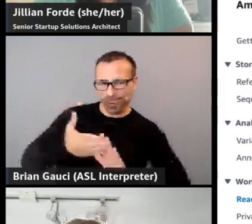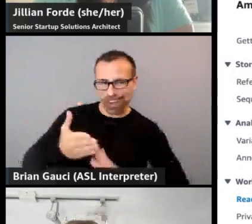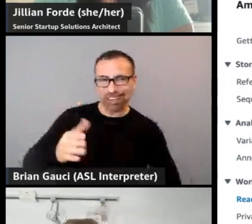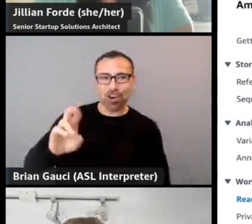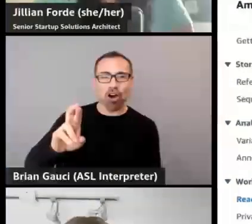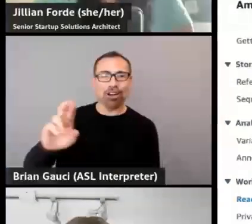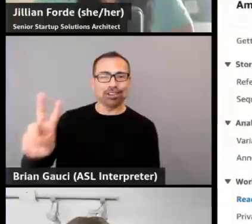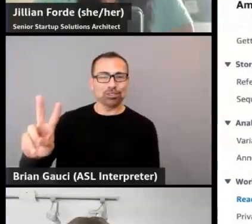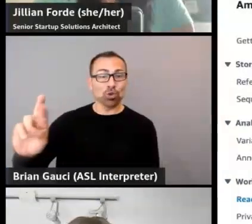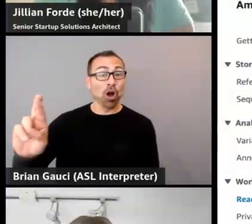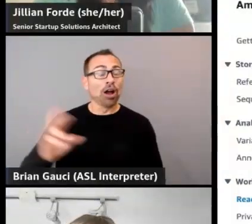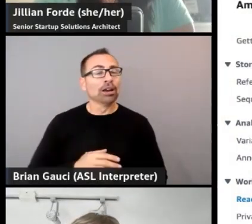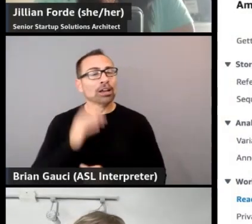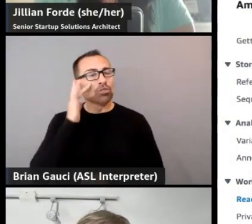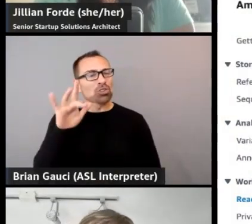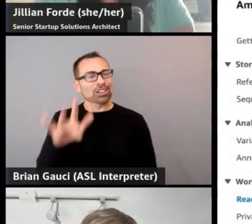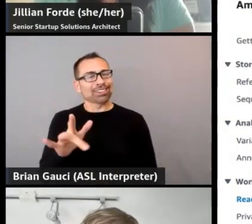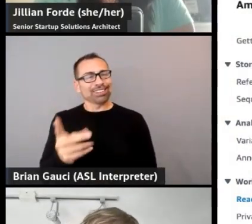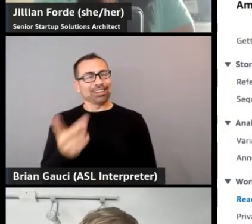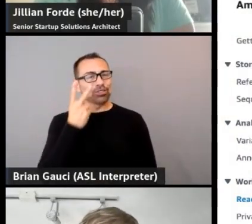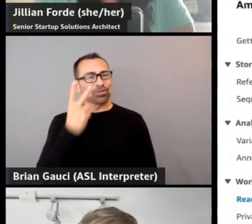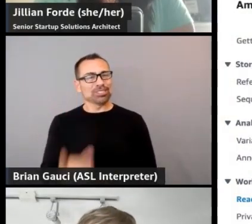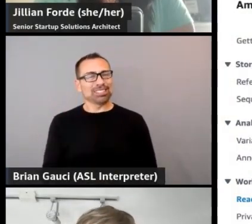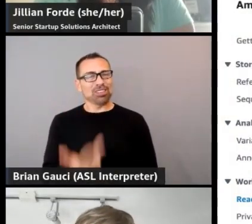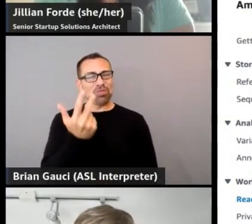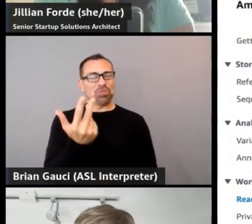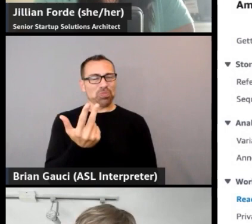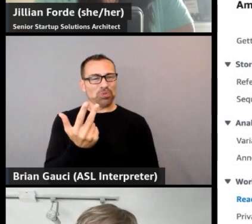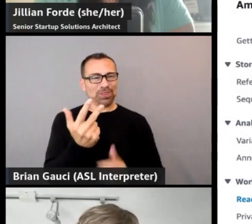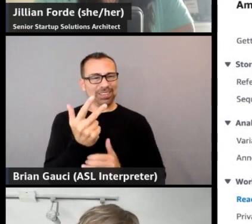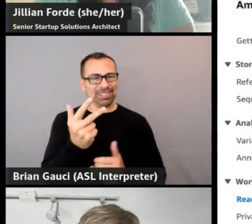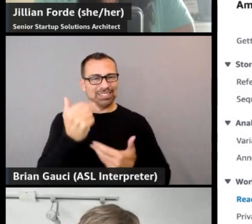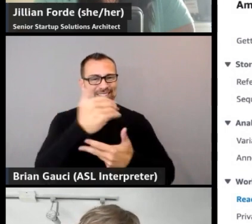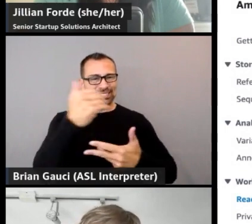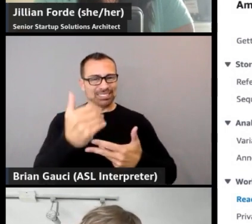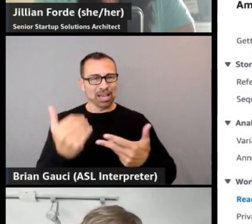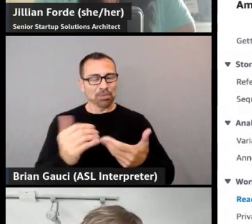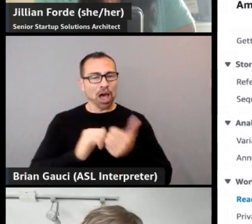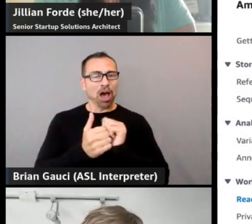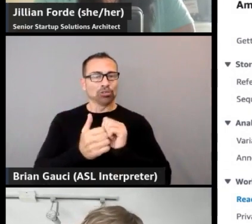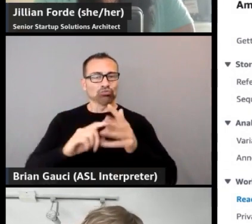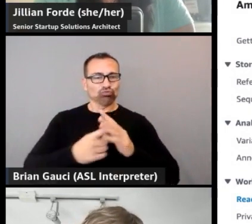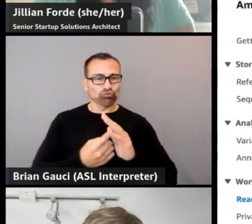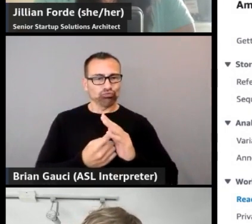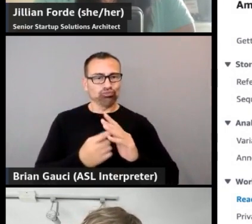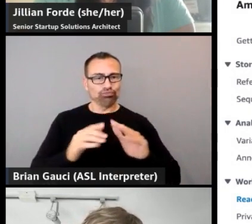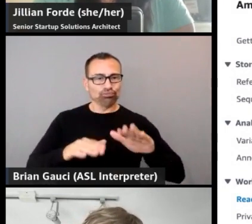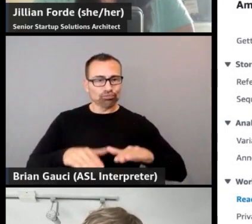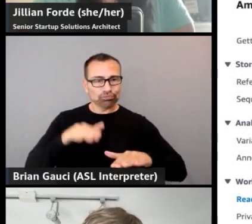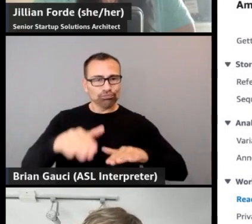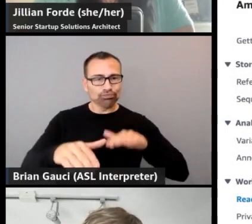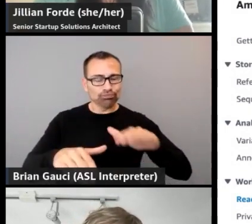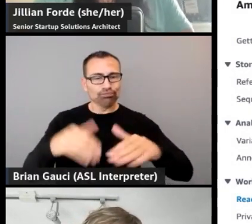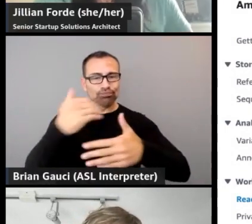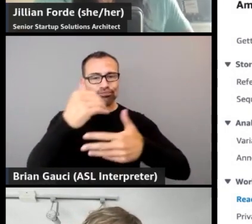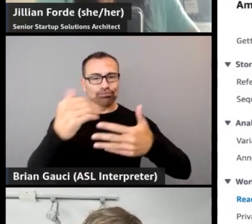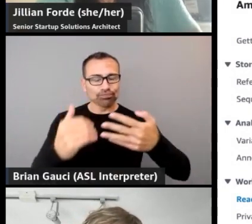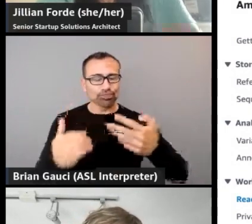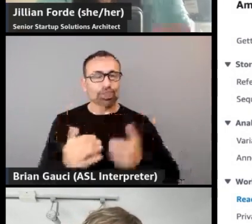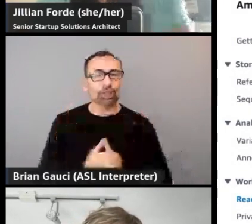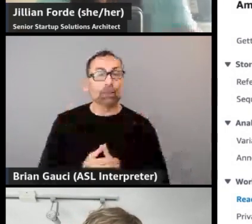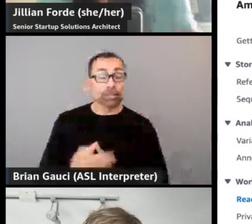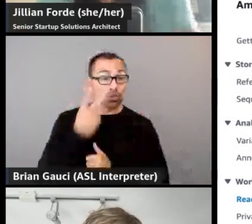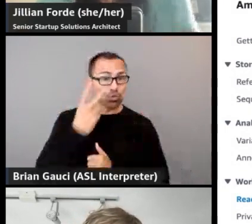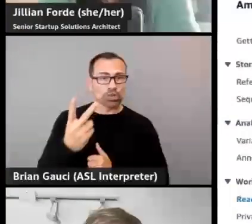here, what you'll see is 3 steps of how you can start the Ready2Run workflows. You can see a list of all the